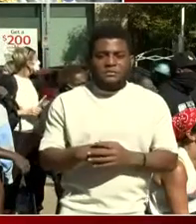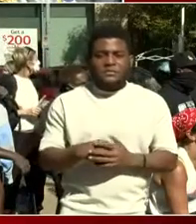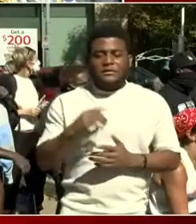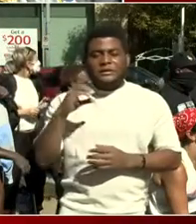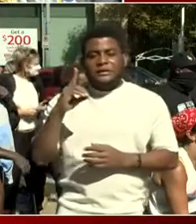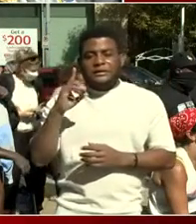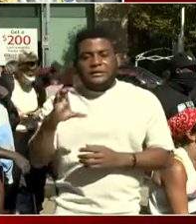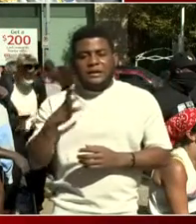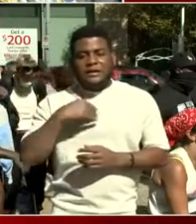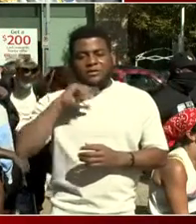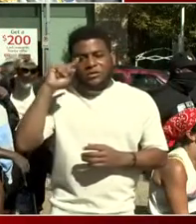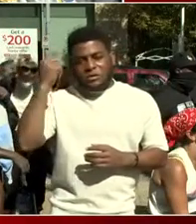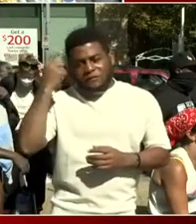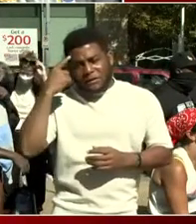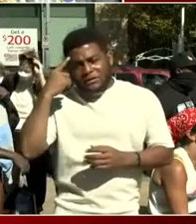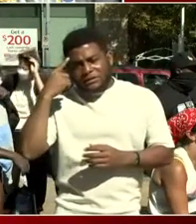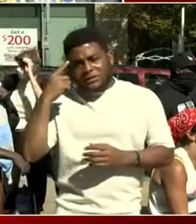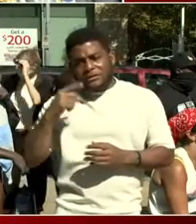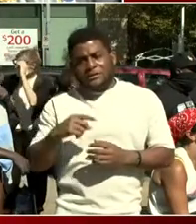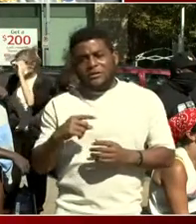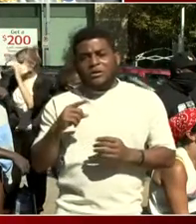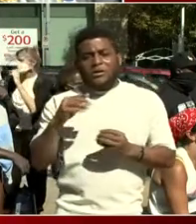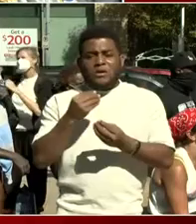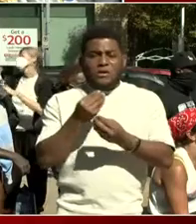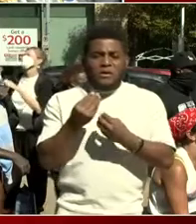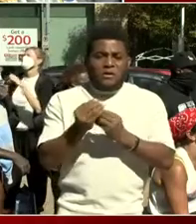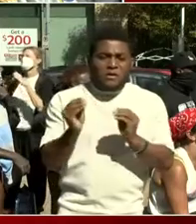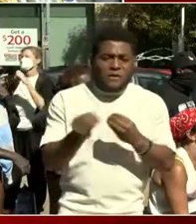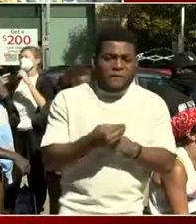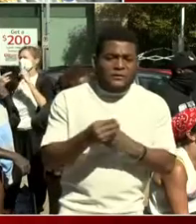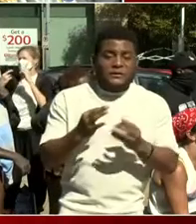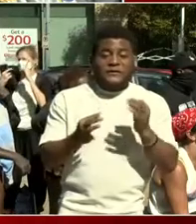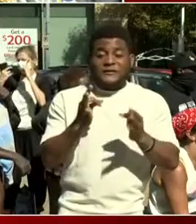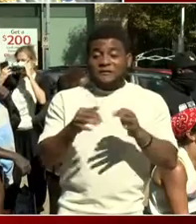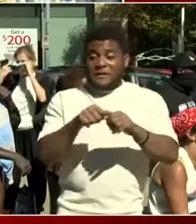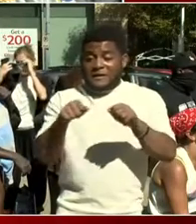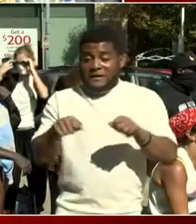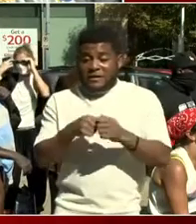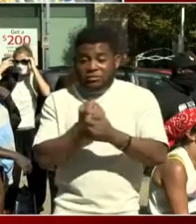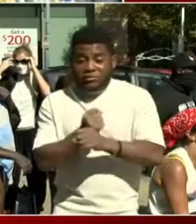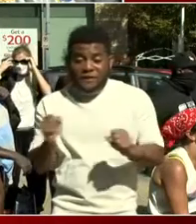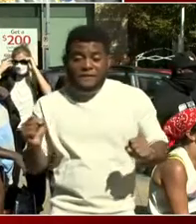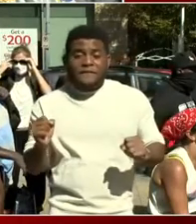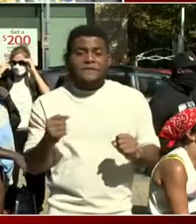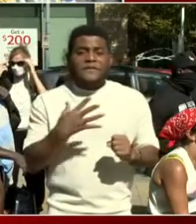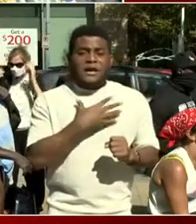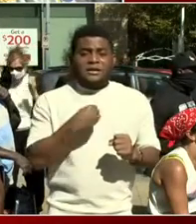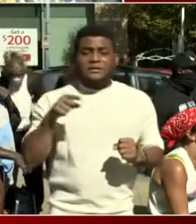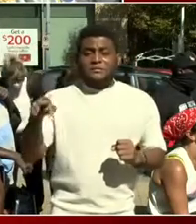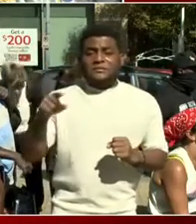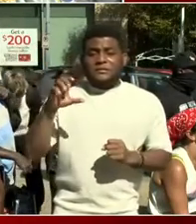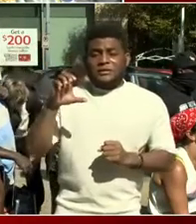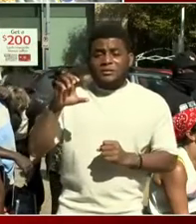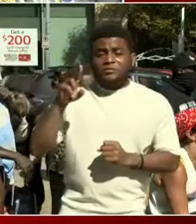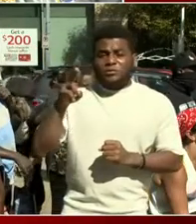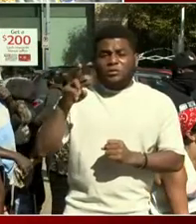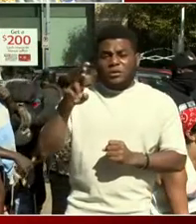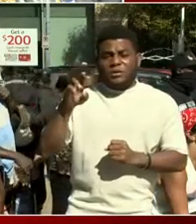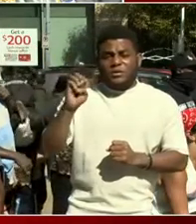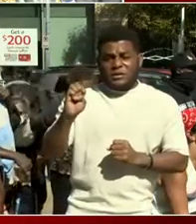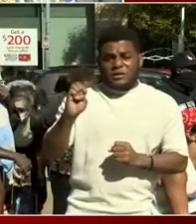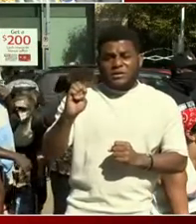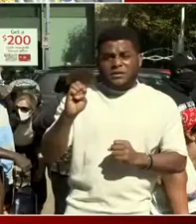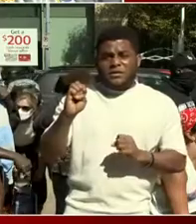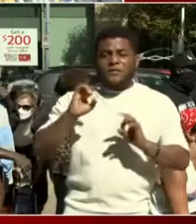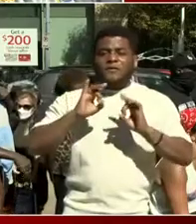of Neighborhood Safety, as well as Cure Violence with the Attorney General, to make sure we're making effective